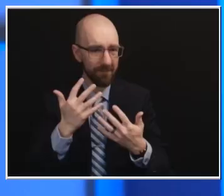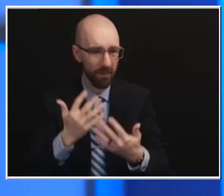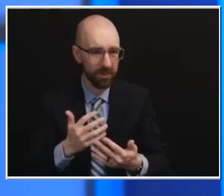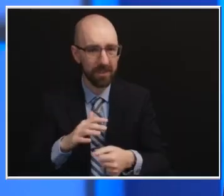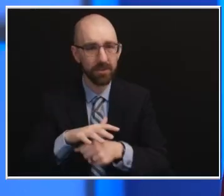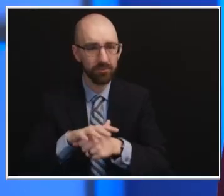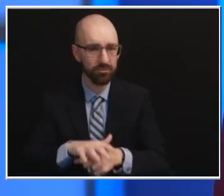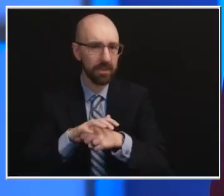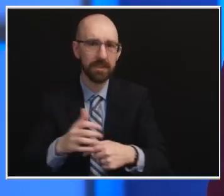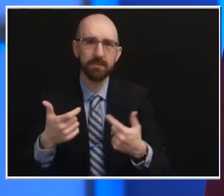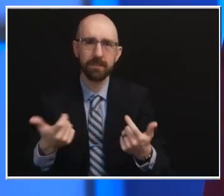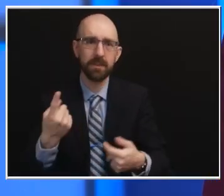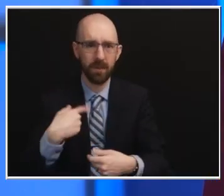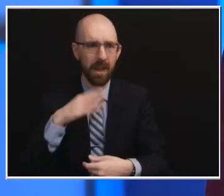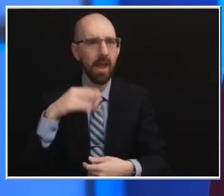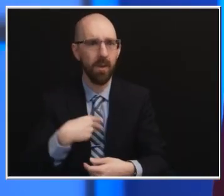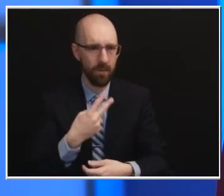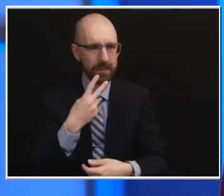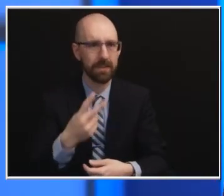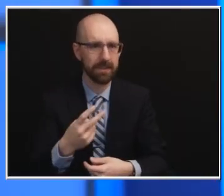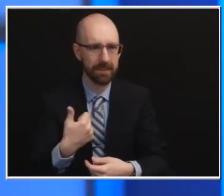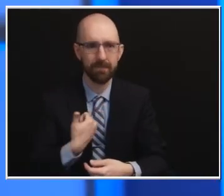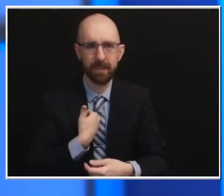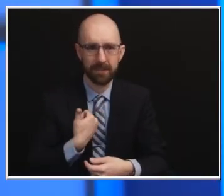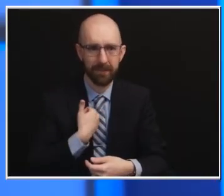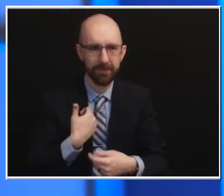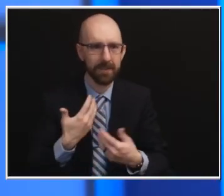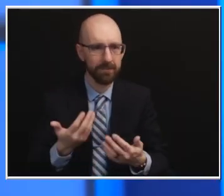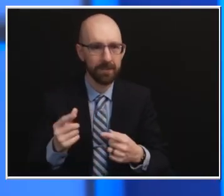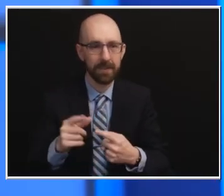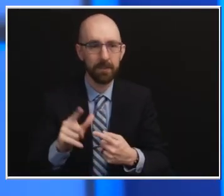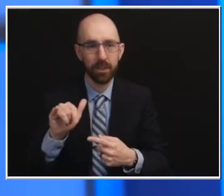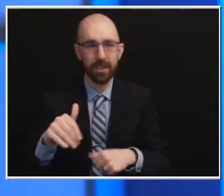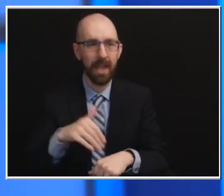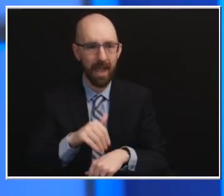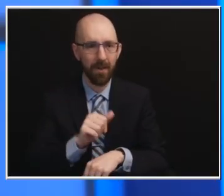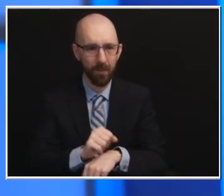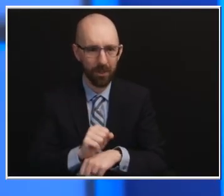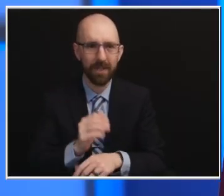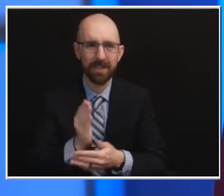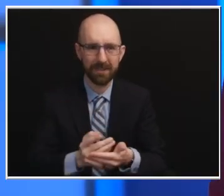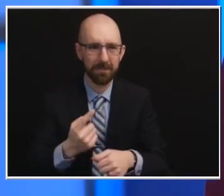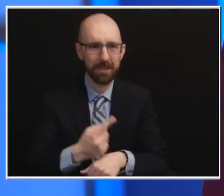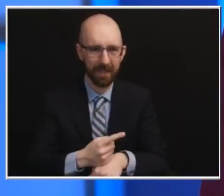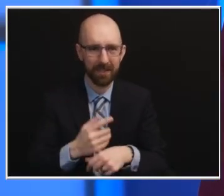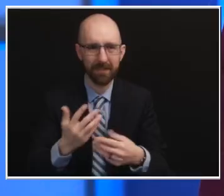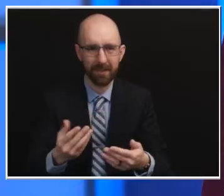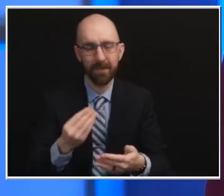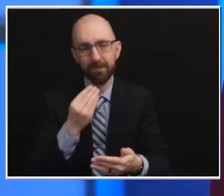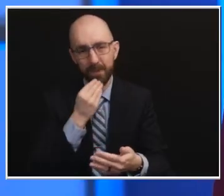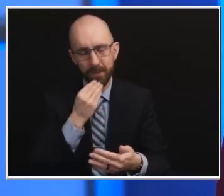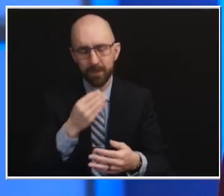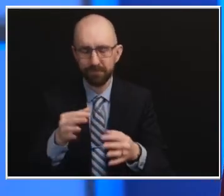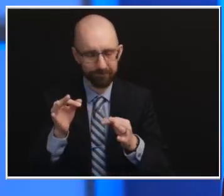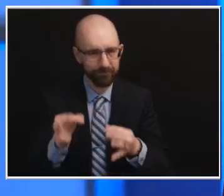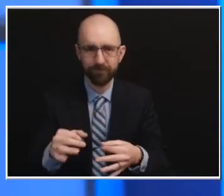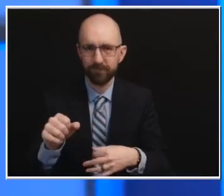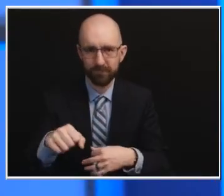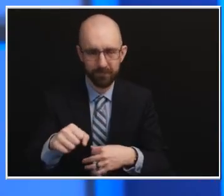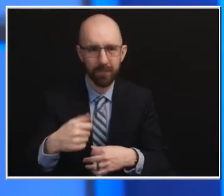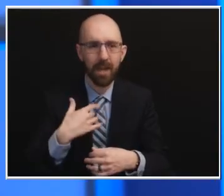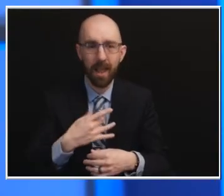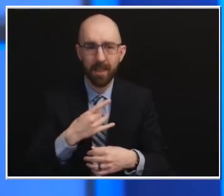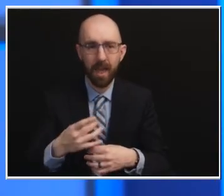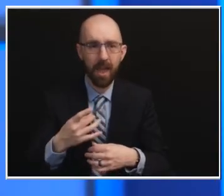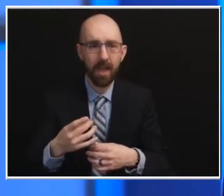one. I know I see that in myself, especially at work some days. Food, absolutely. I like to remind